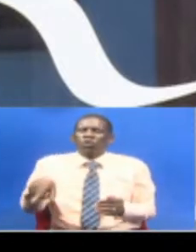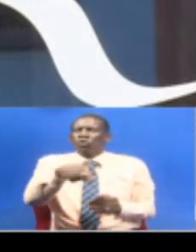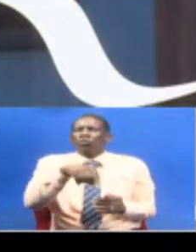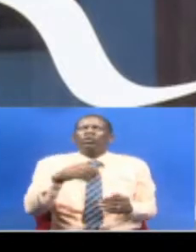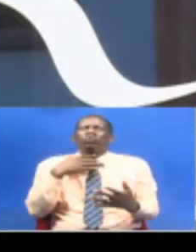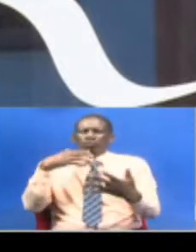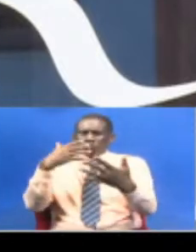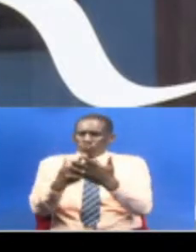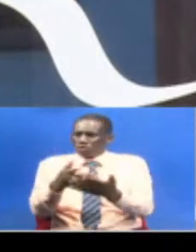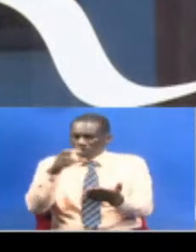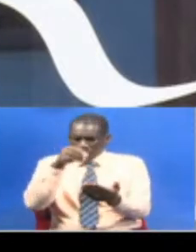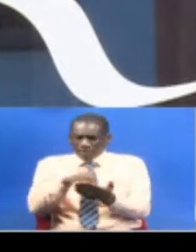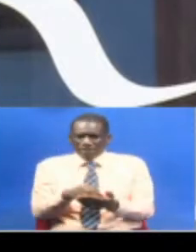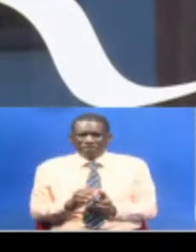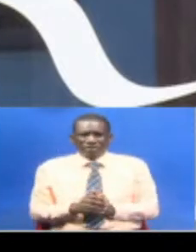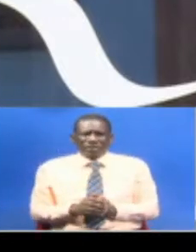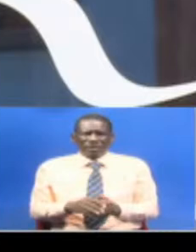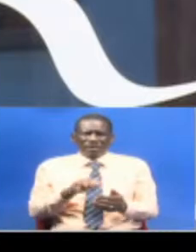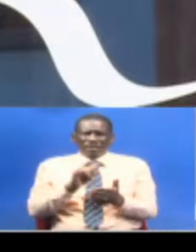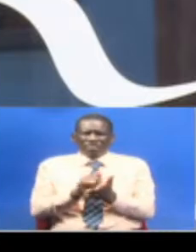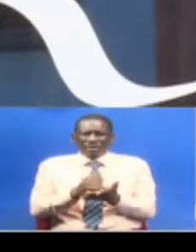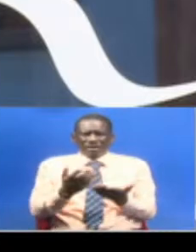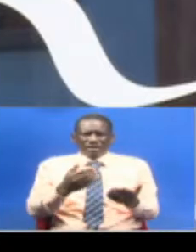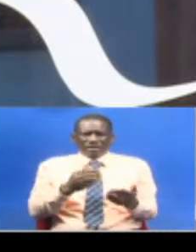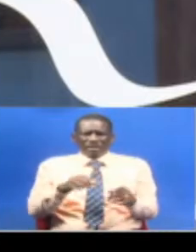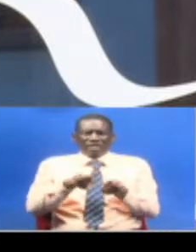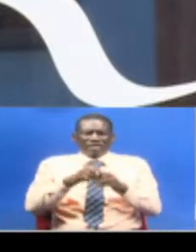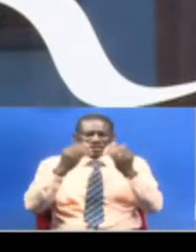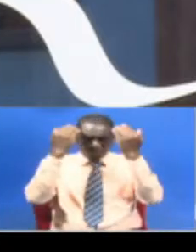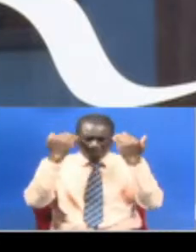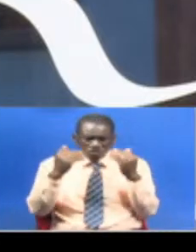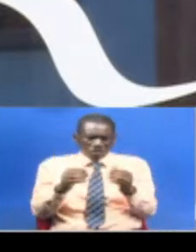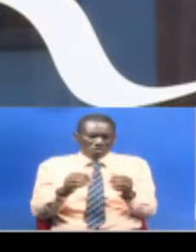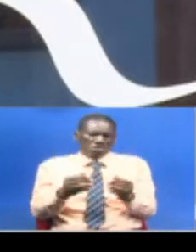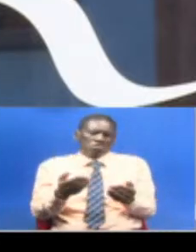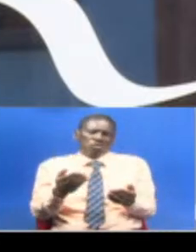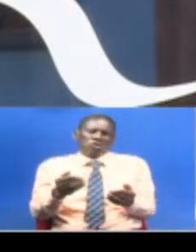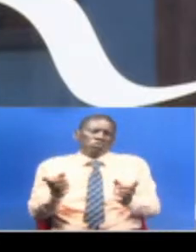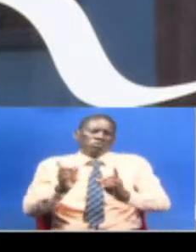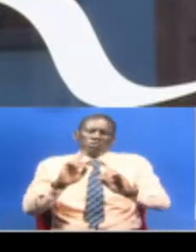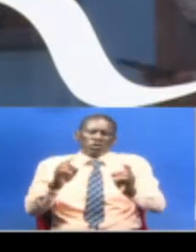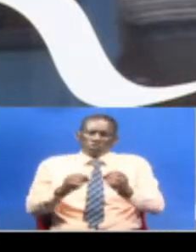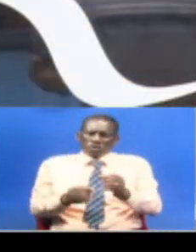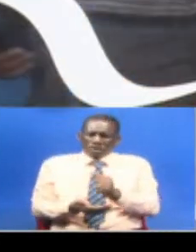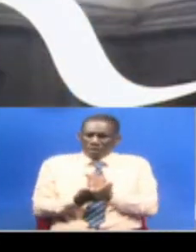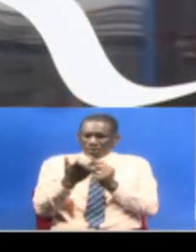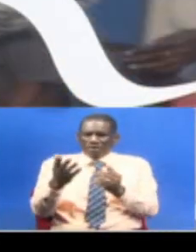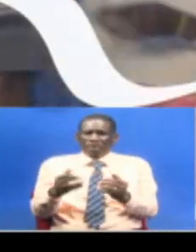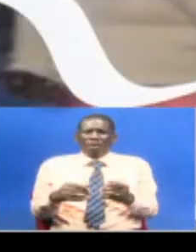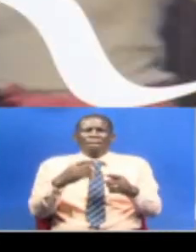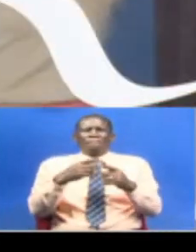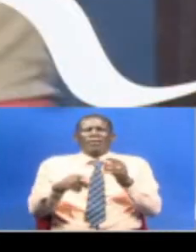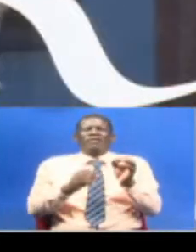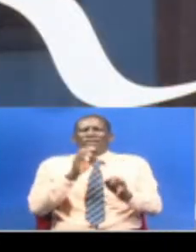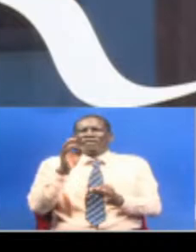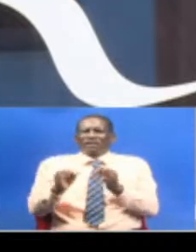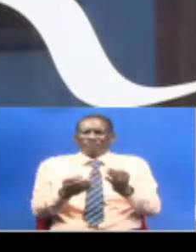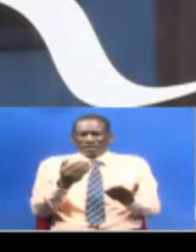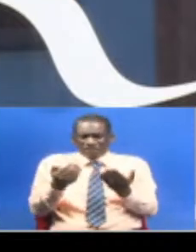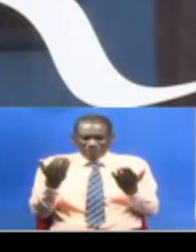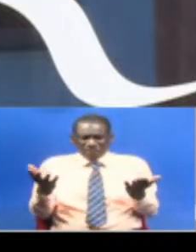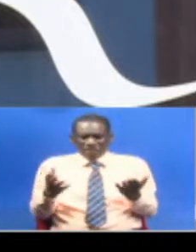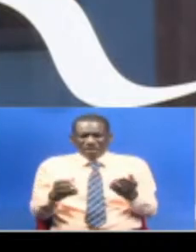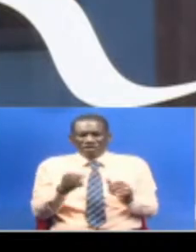you again into custody. That one, as a court, we may not intervene. However, if it is anything that